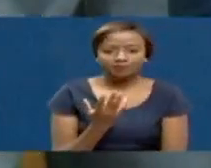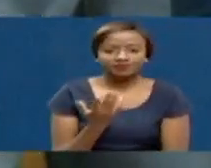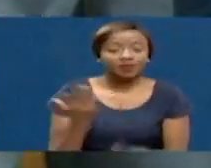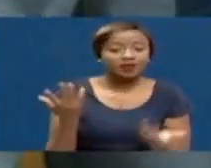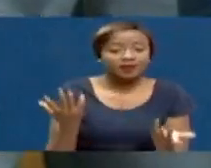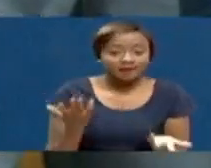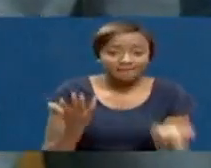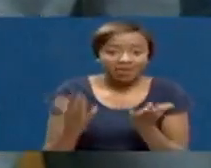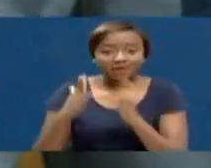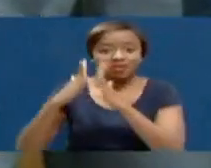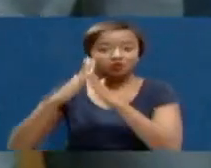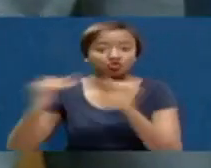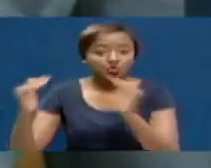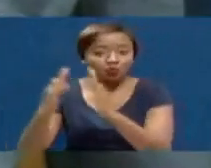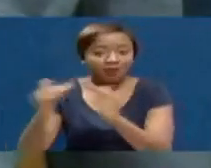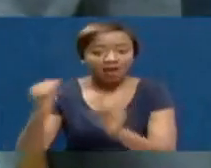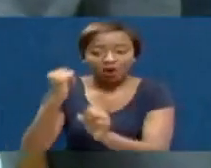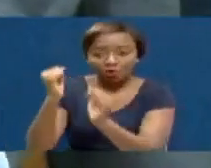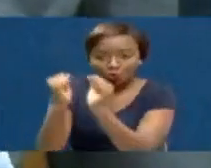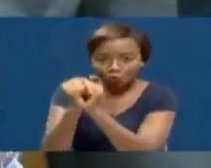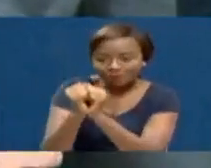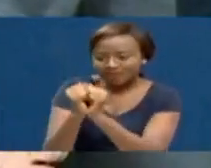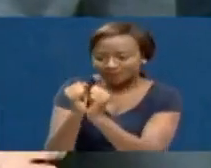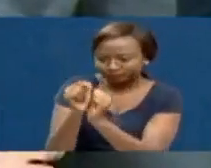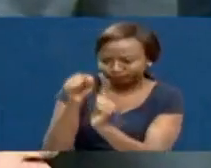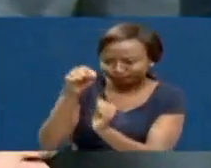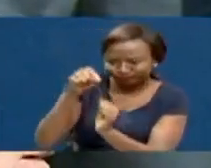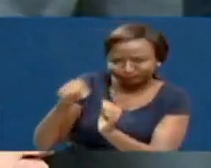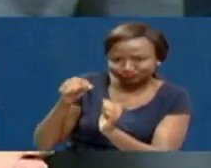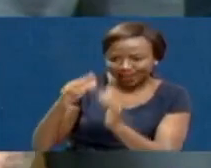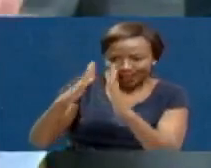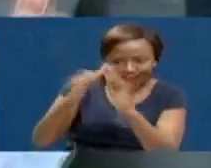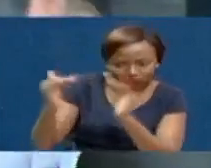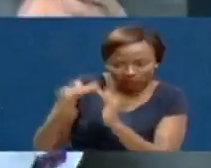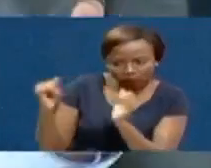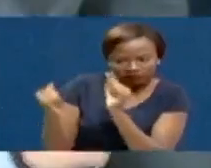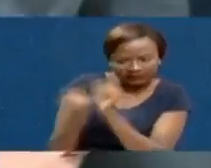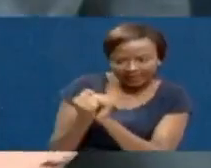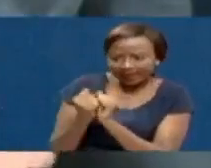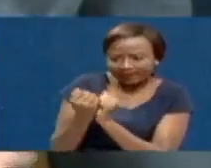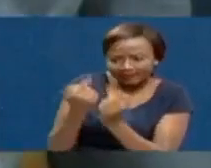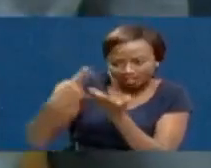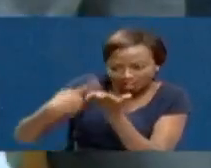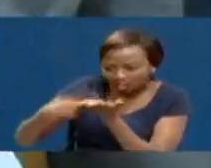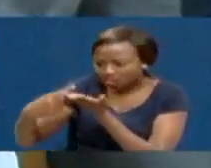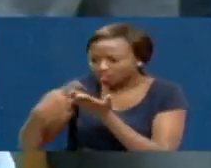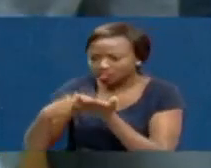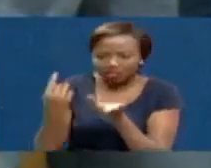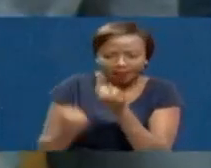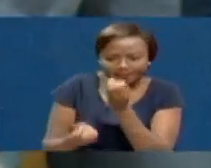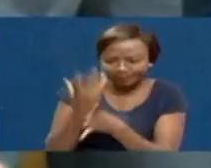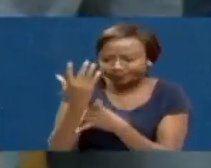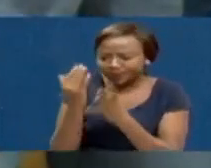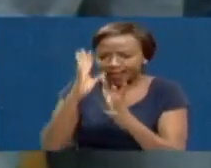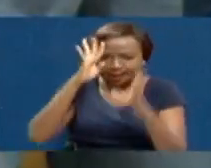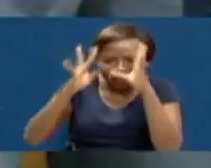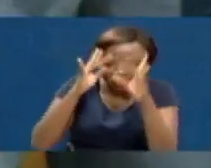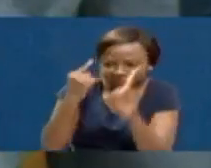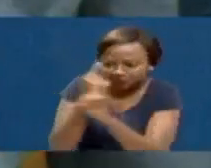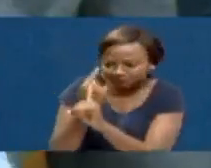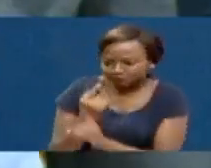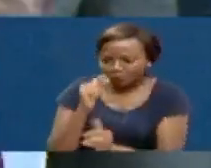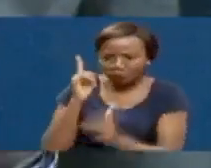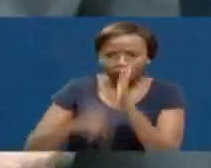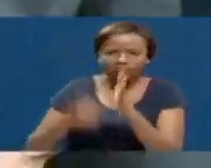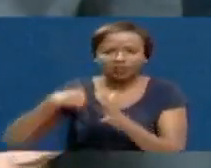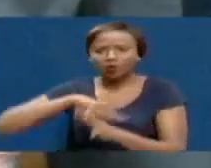Nyumbakumi initiatives should we have. If that happens, there will be no need